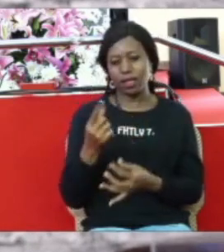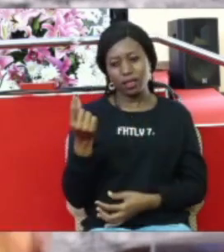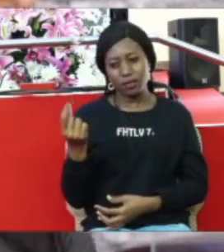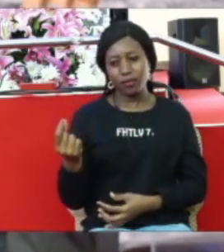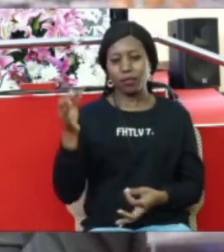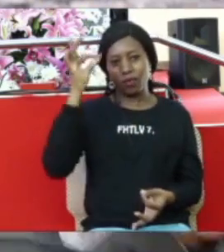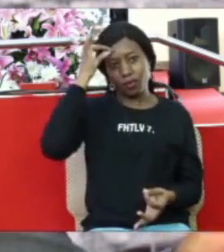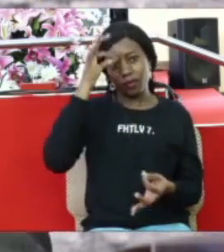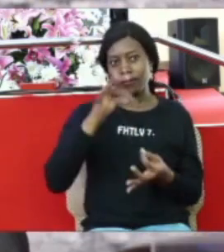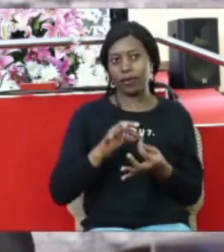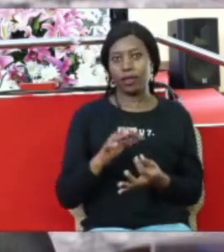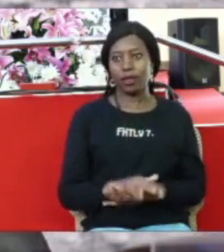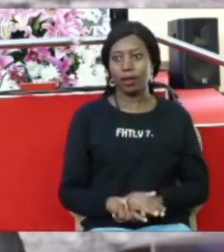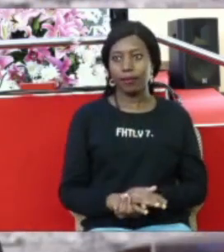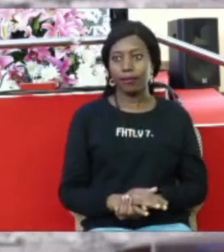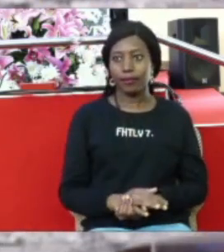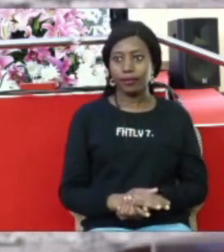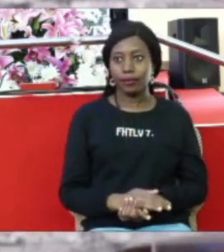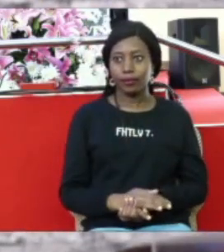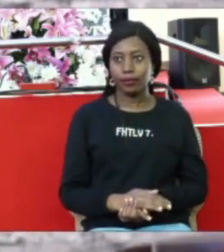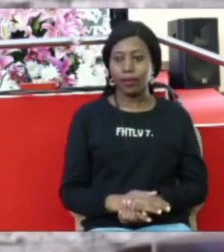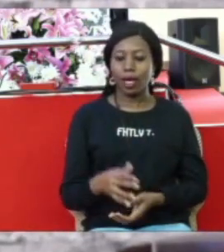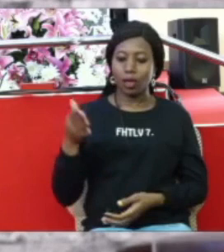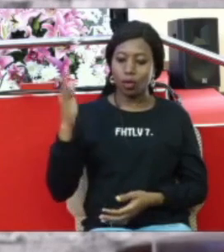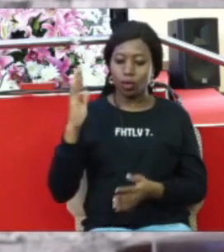And Paul is praying for the disciples.